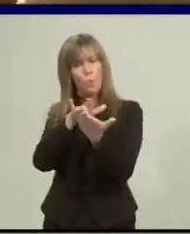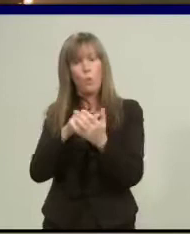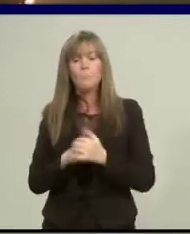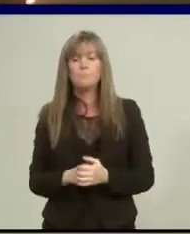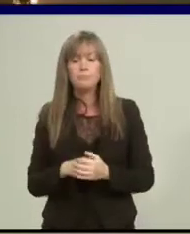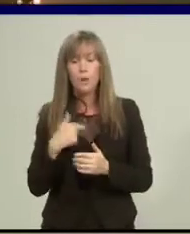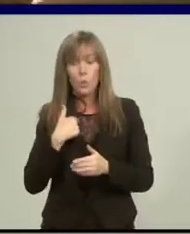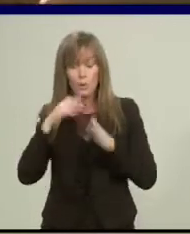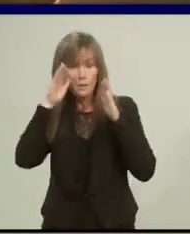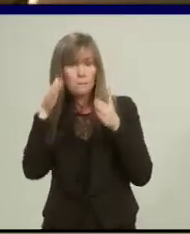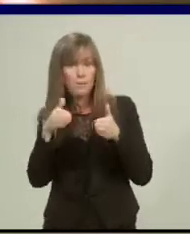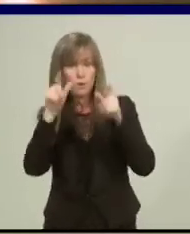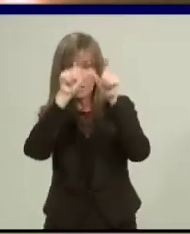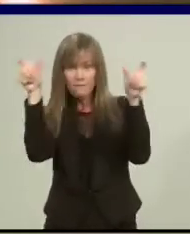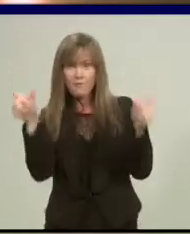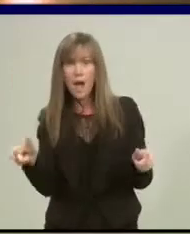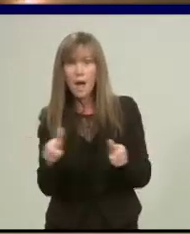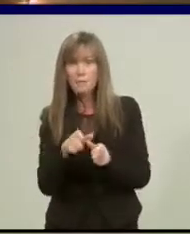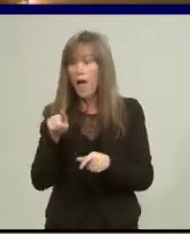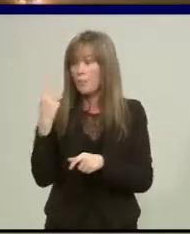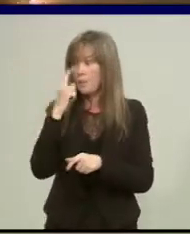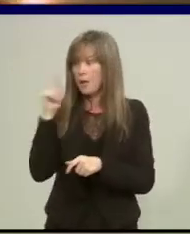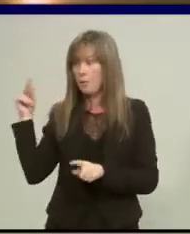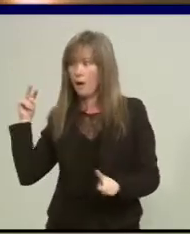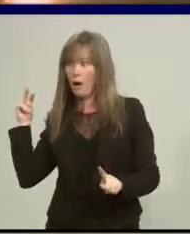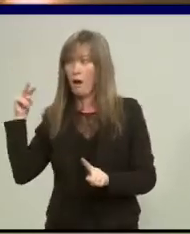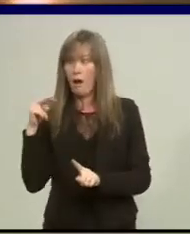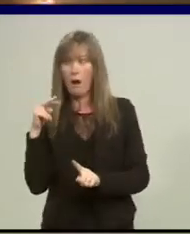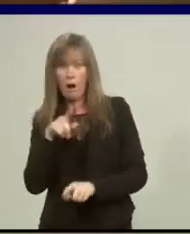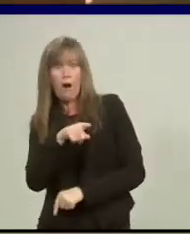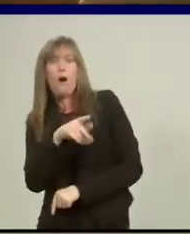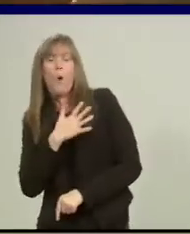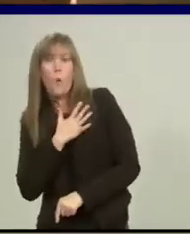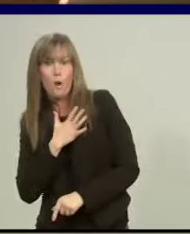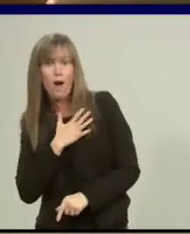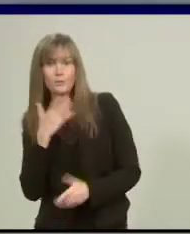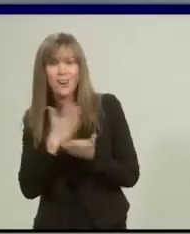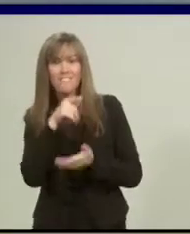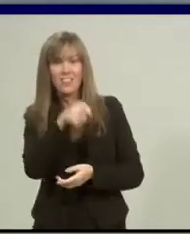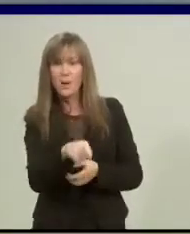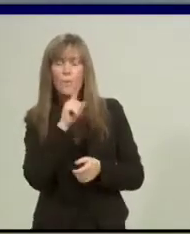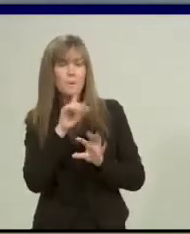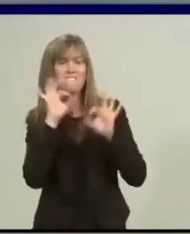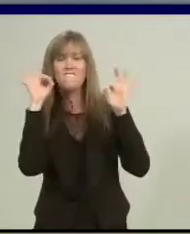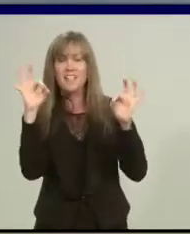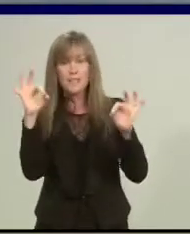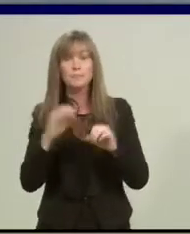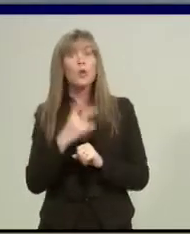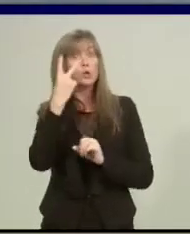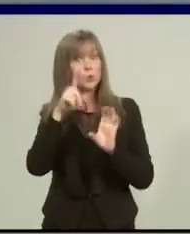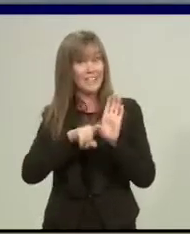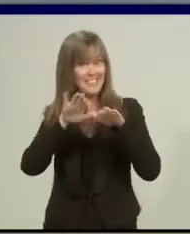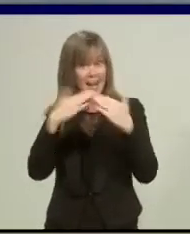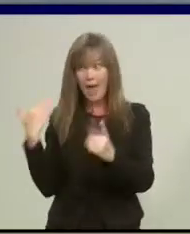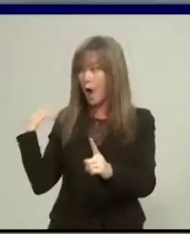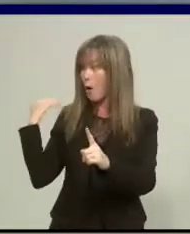frame, and other people who've looked over our shoulders have said, I want to live there, that'll be fantastic. 2 years on, and how far has